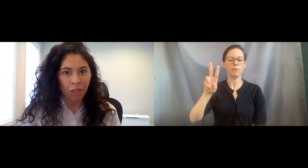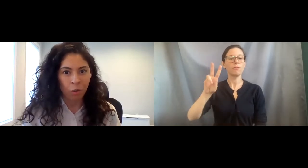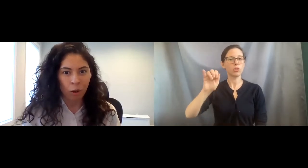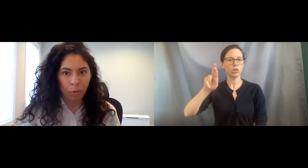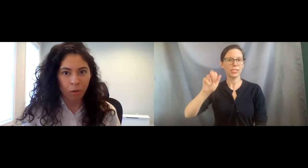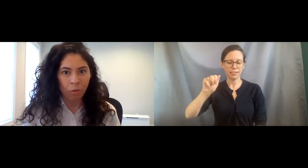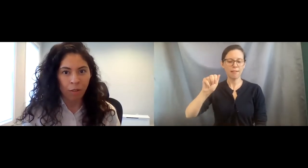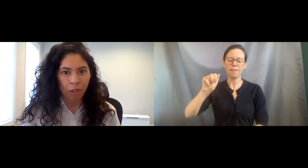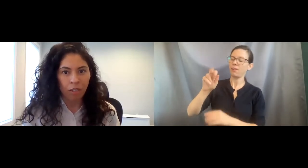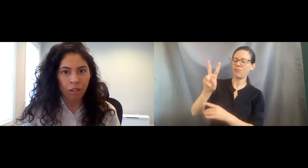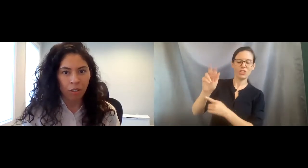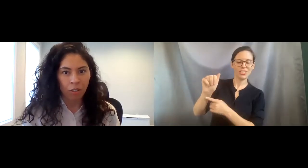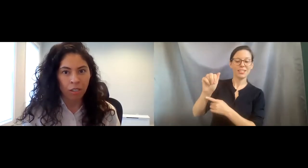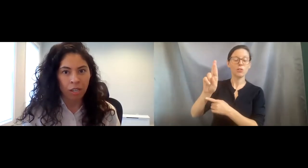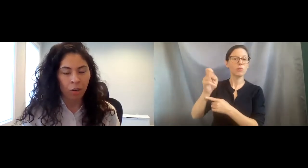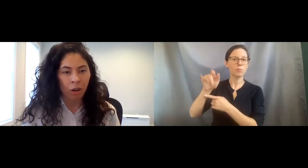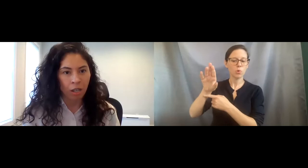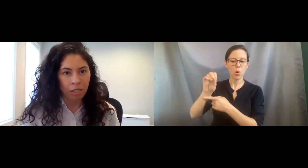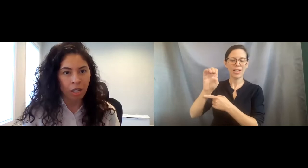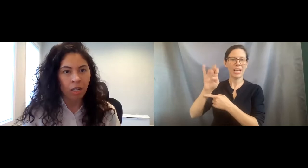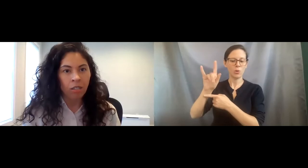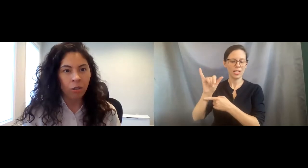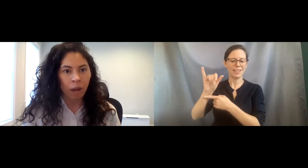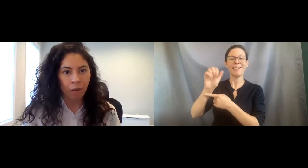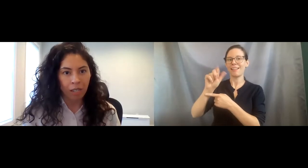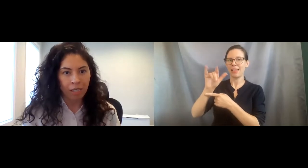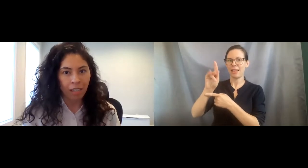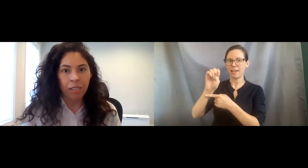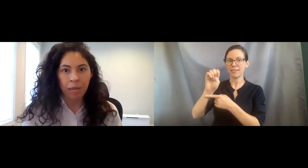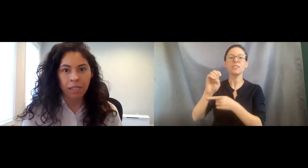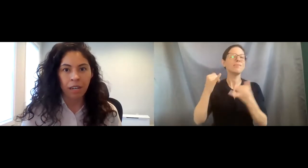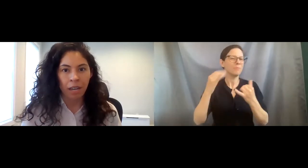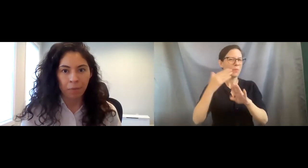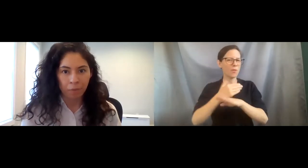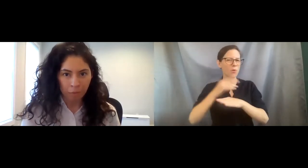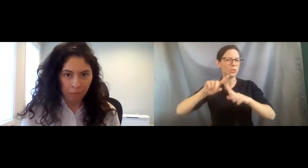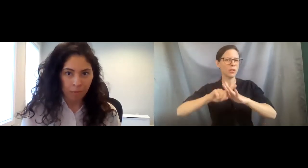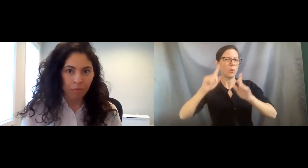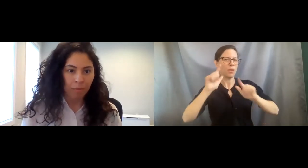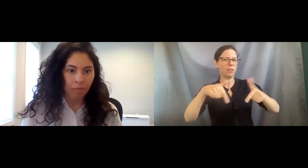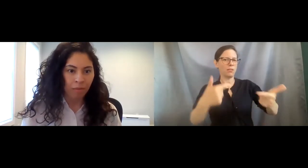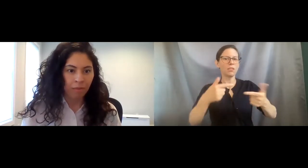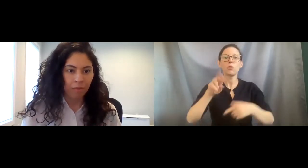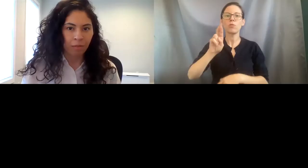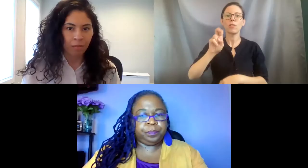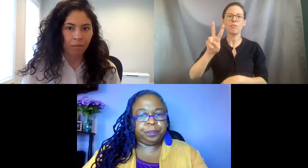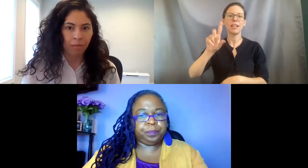it off to the incredible Reverend Dr. Lisette Cross to ground us in the space today.